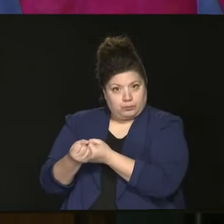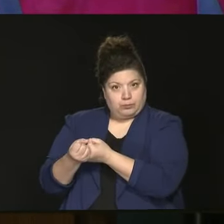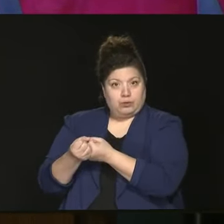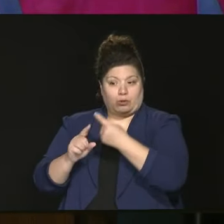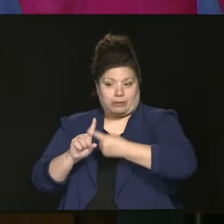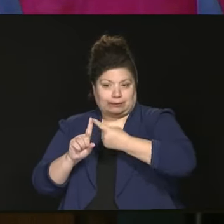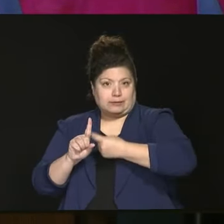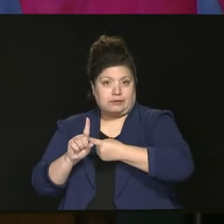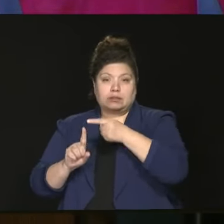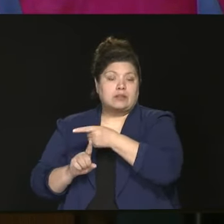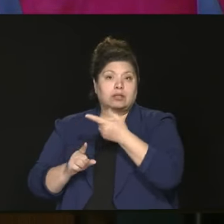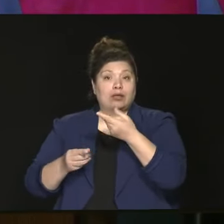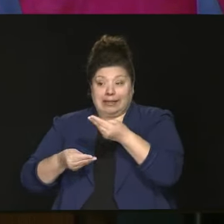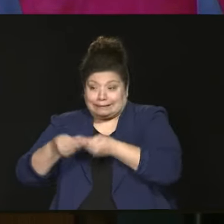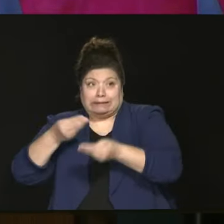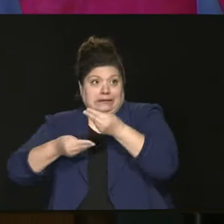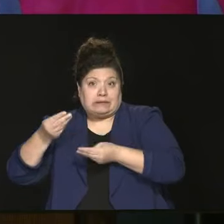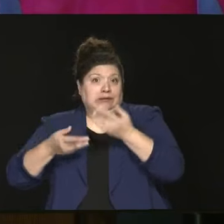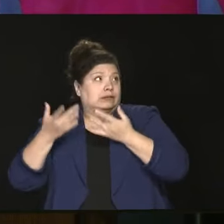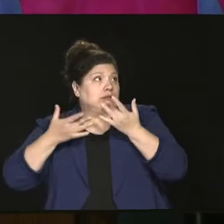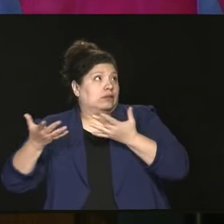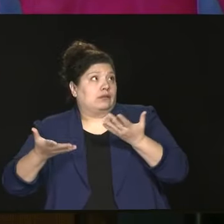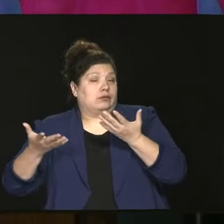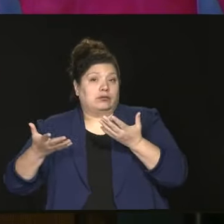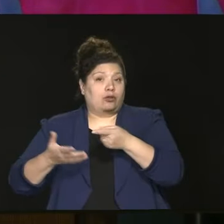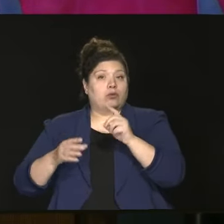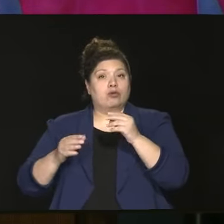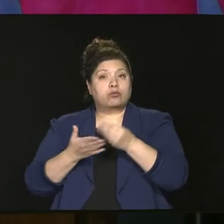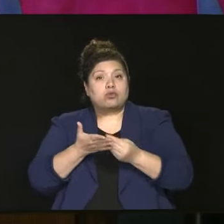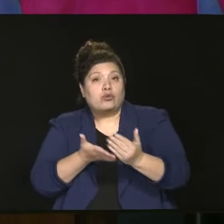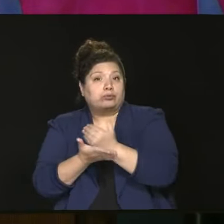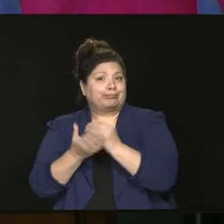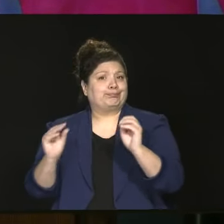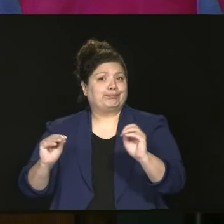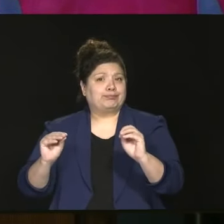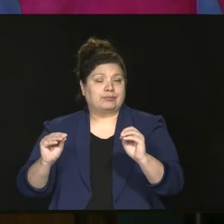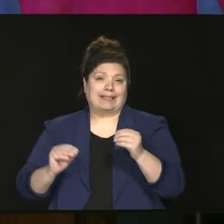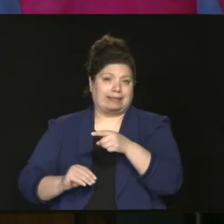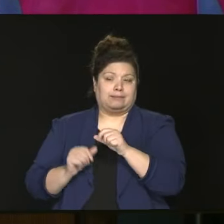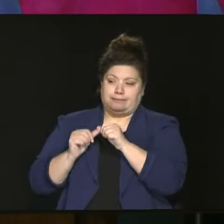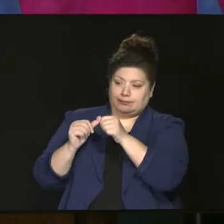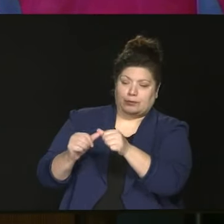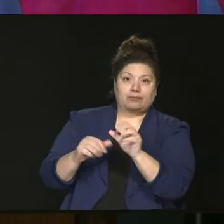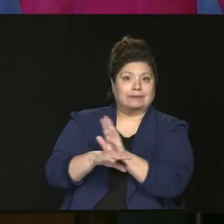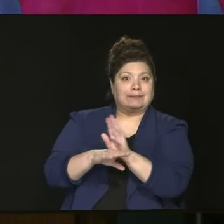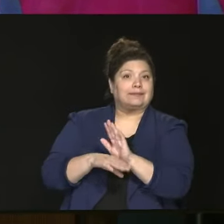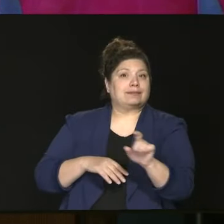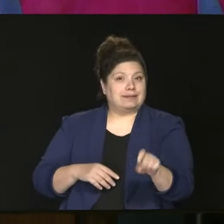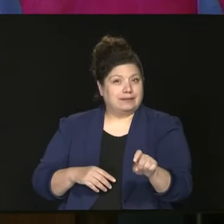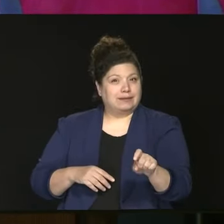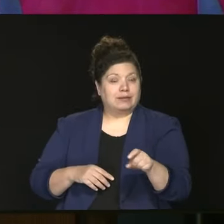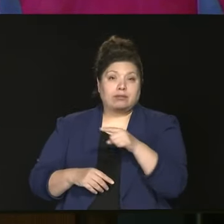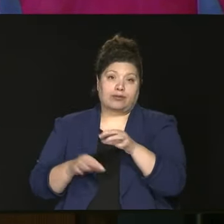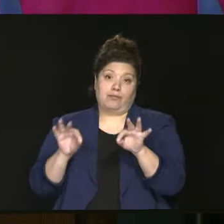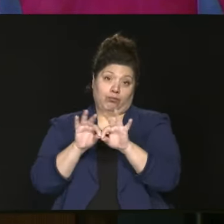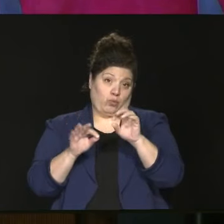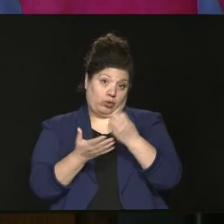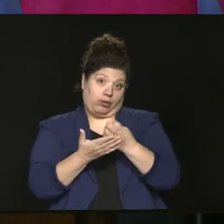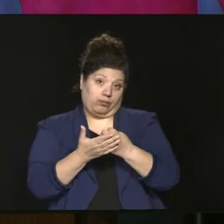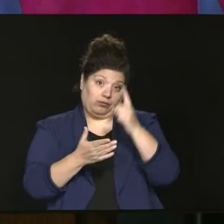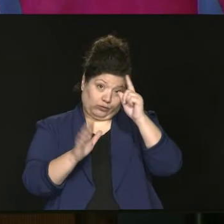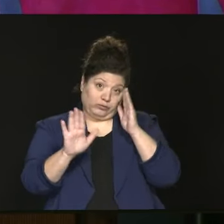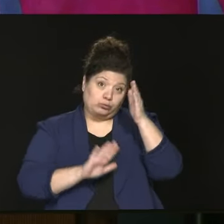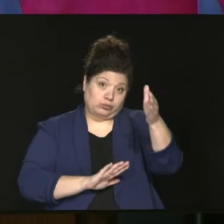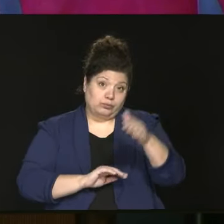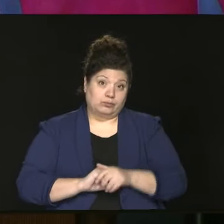rent if they have no revenues. That we see as critical to have an economy that will function afterwards. So if Canada's